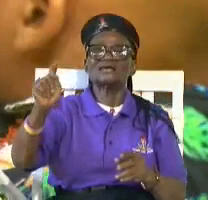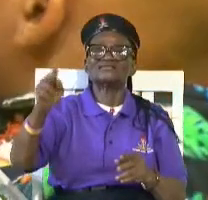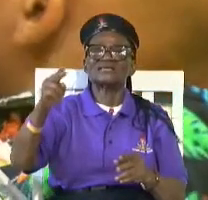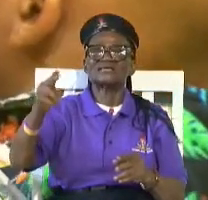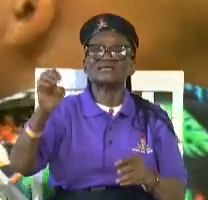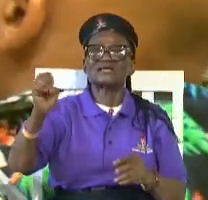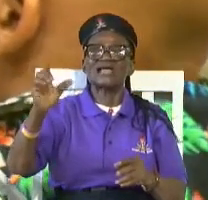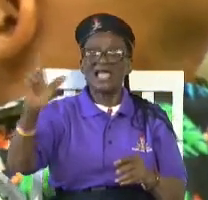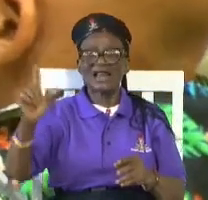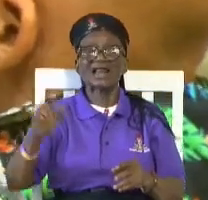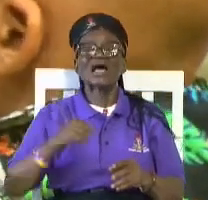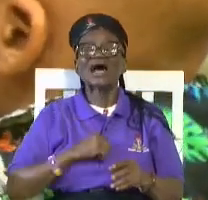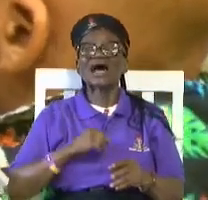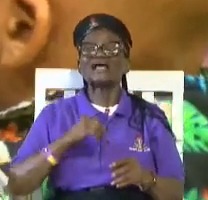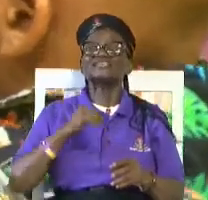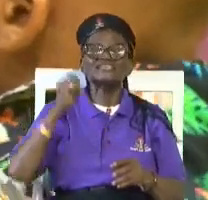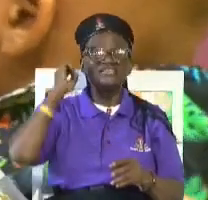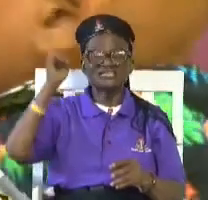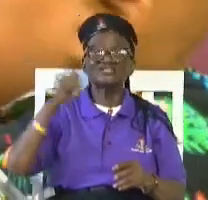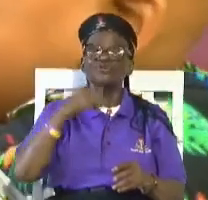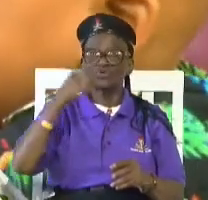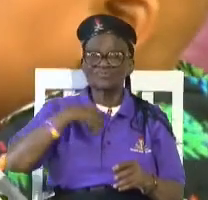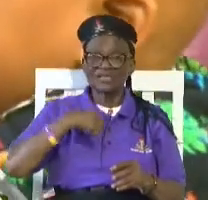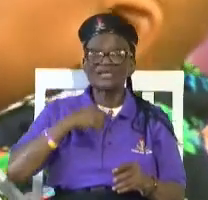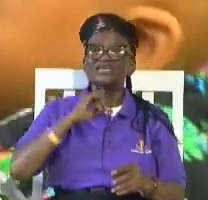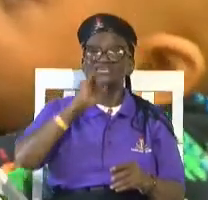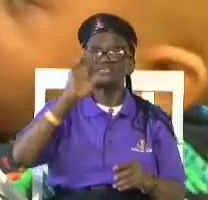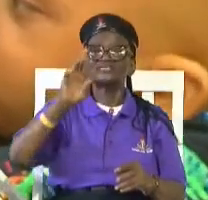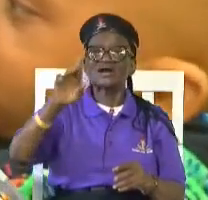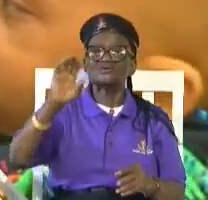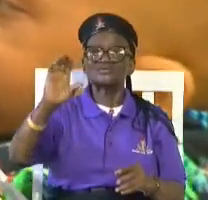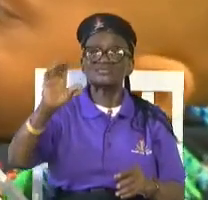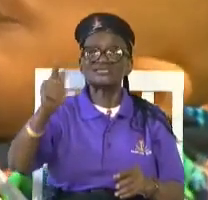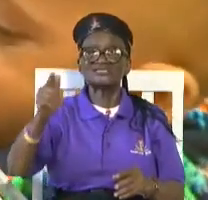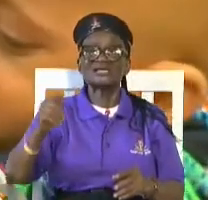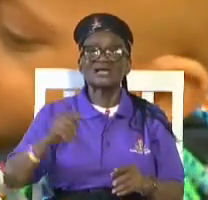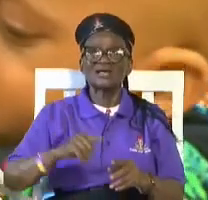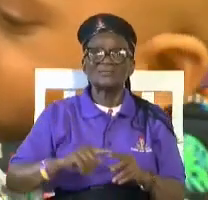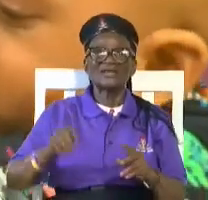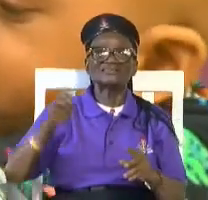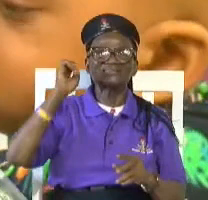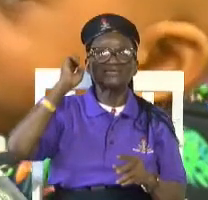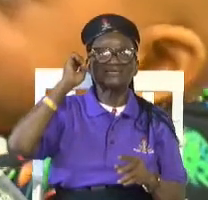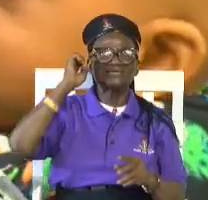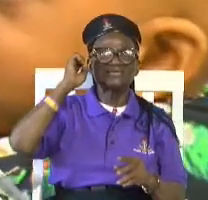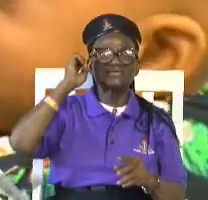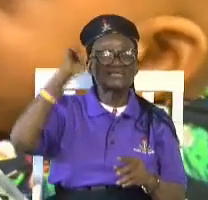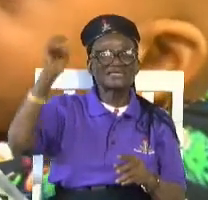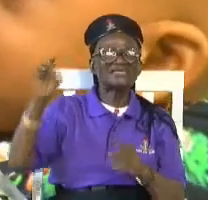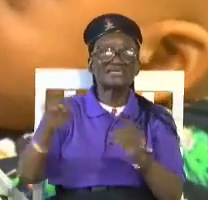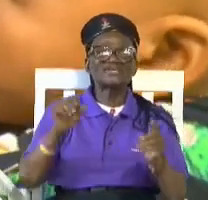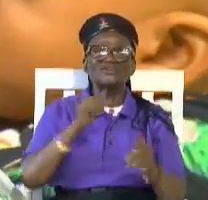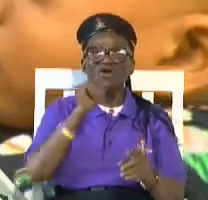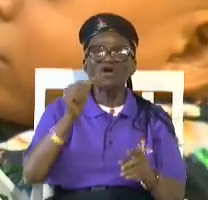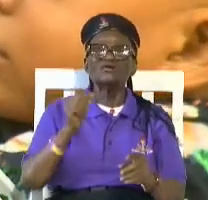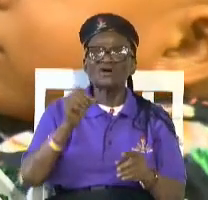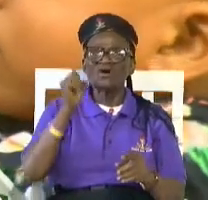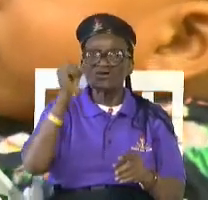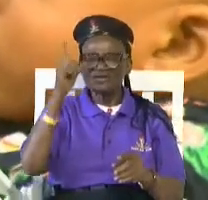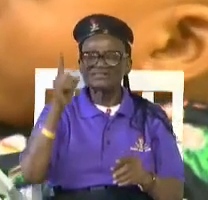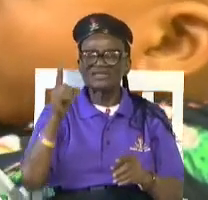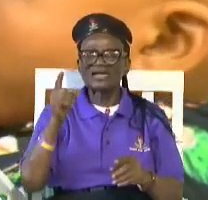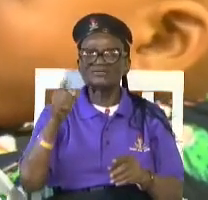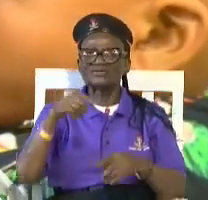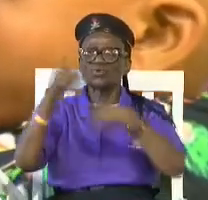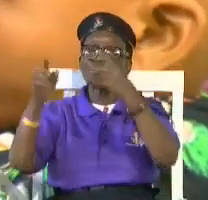confused in the revelation that he does not understand the meaning of he should go back to his Bethel. Then he